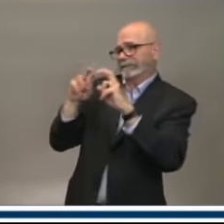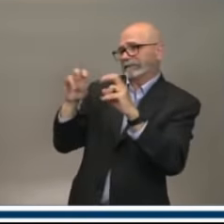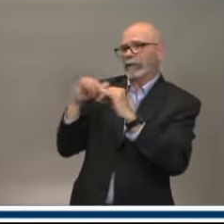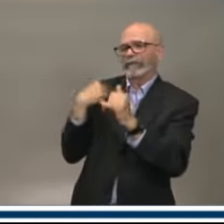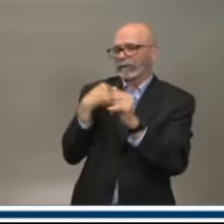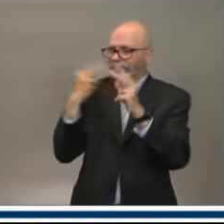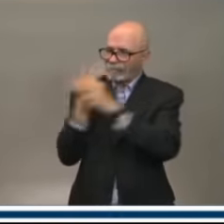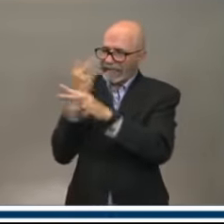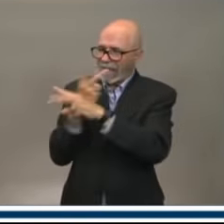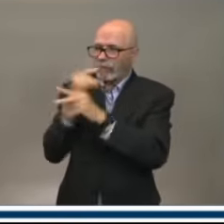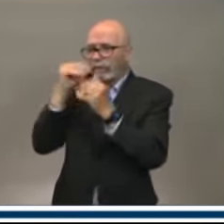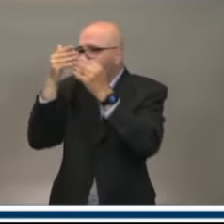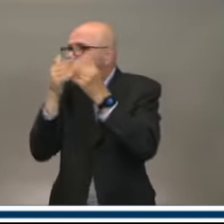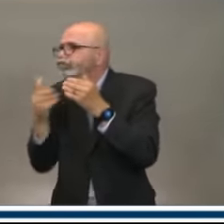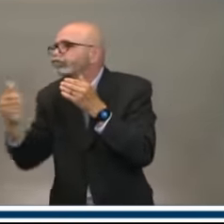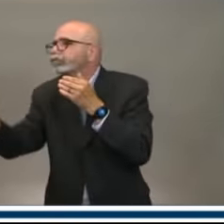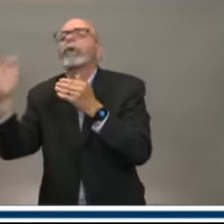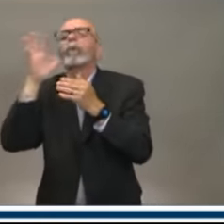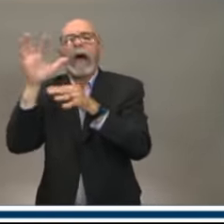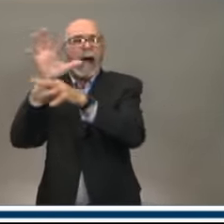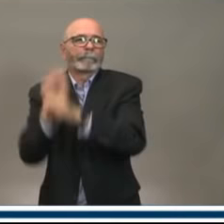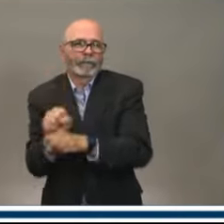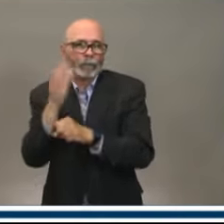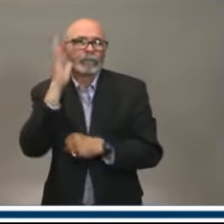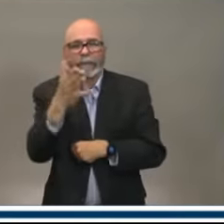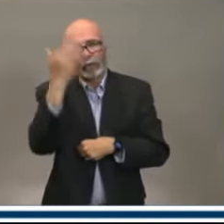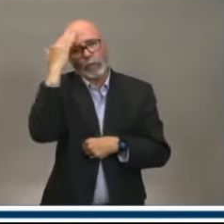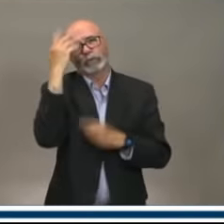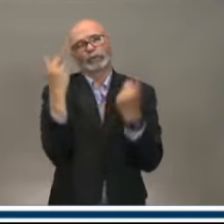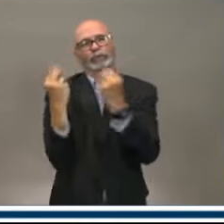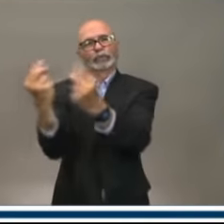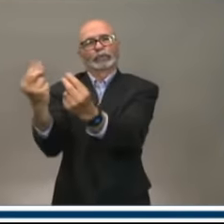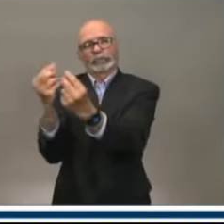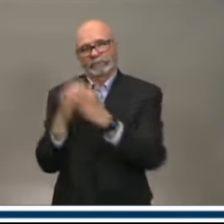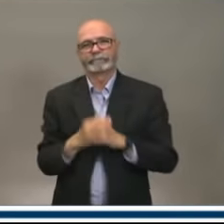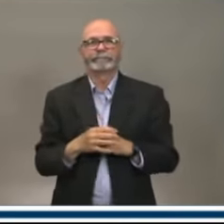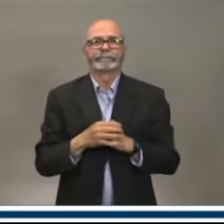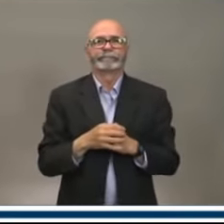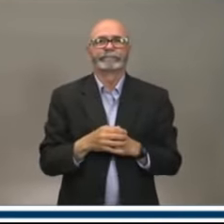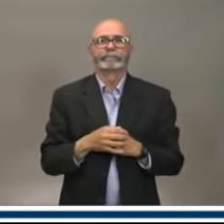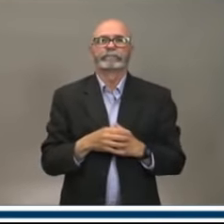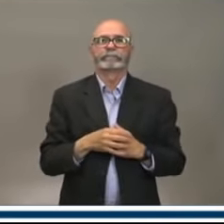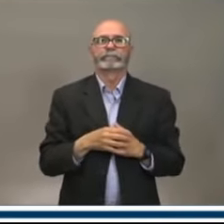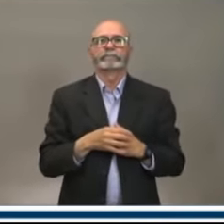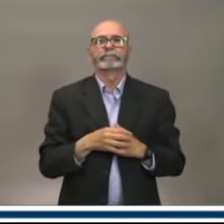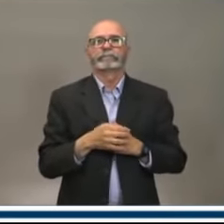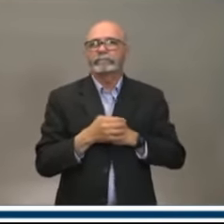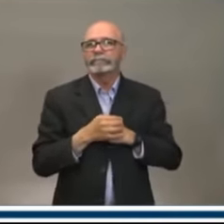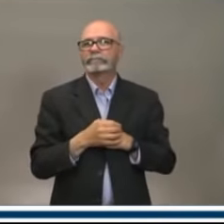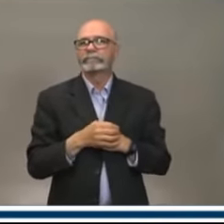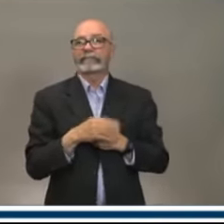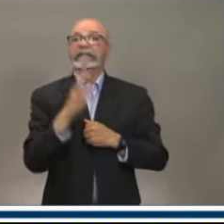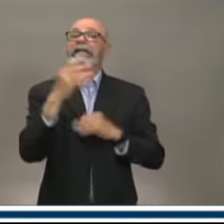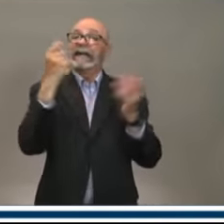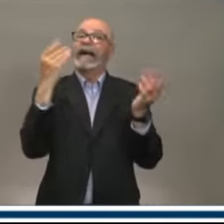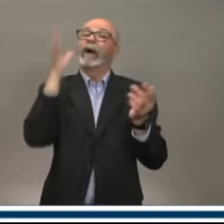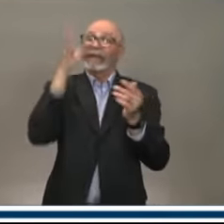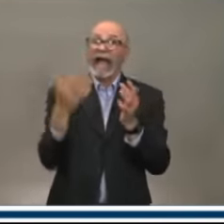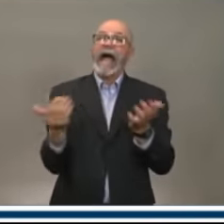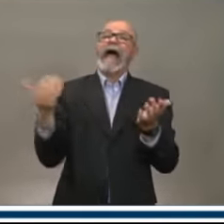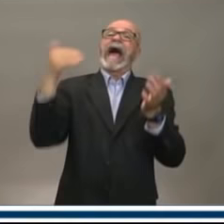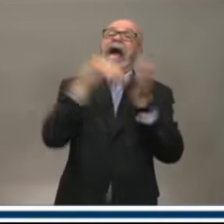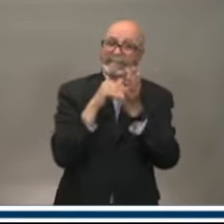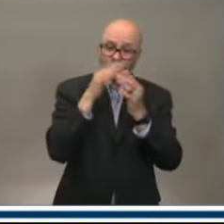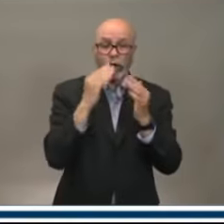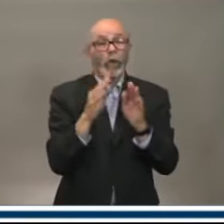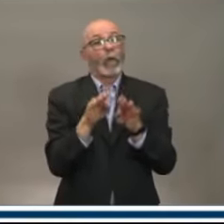We have to understand that a lot of this moving forward, the reopening, is about balance. We know that it